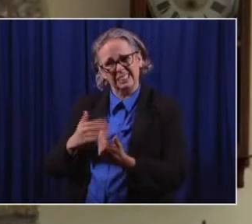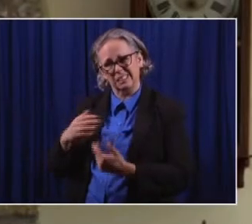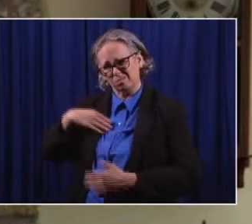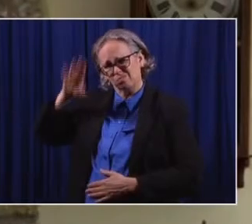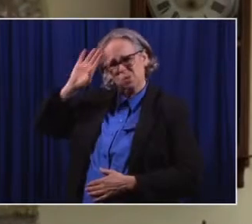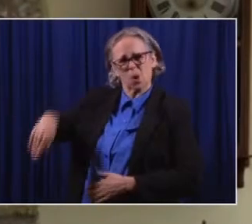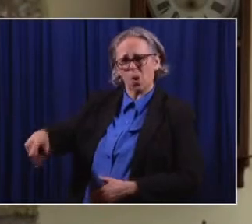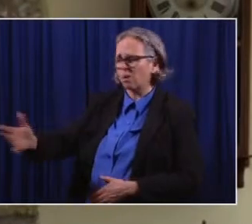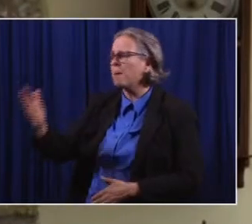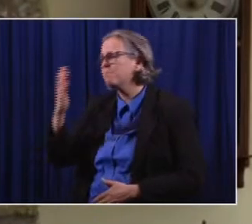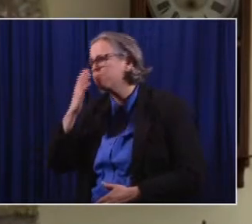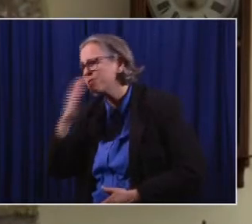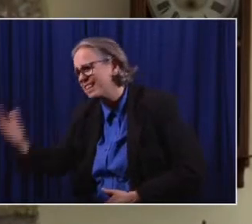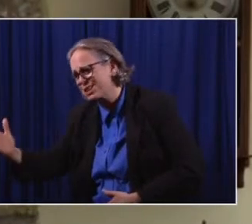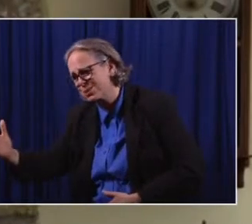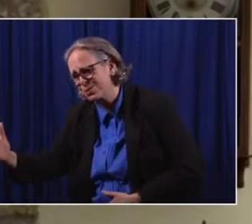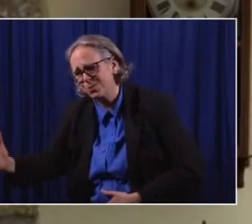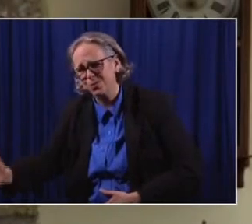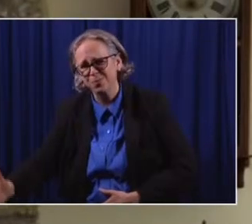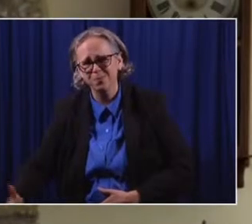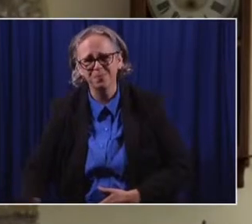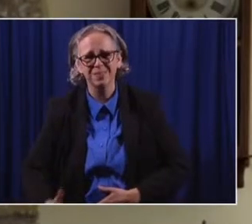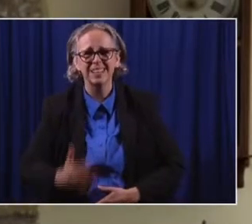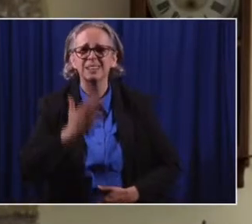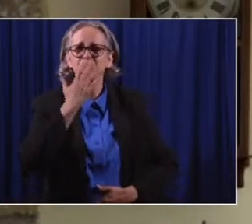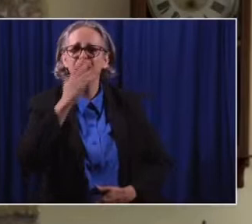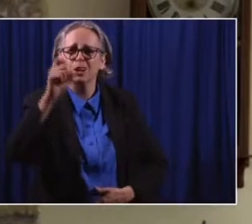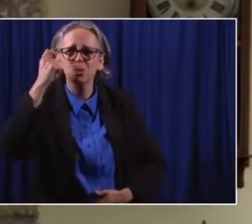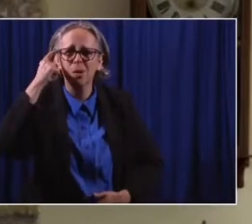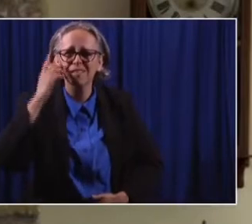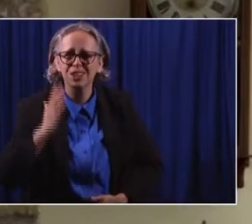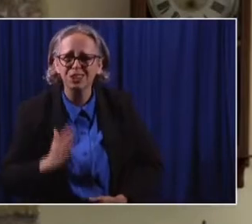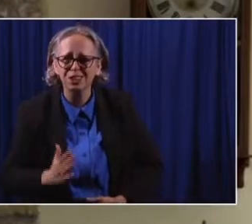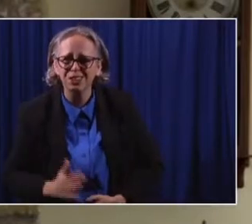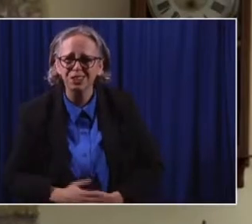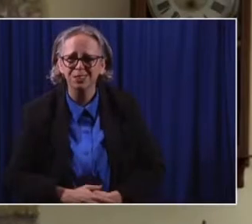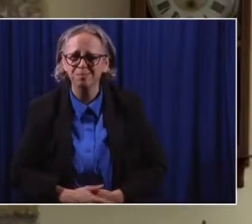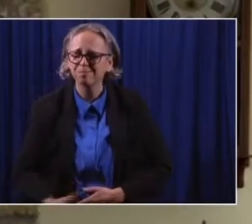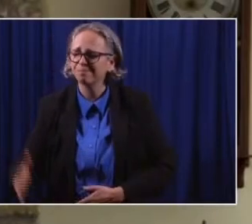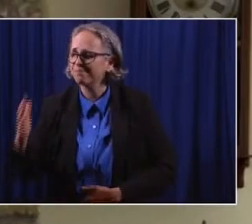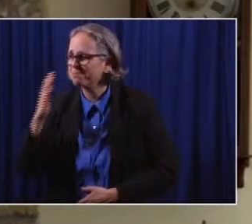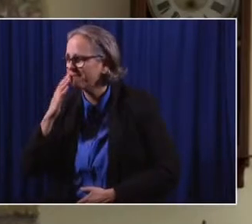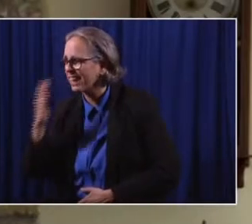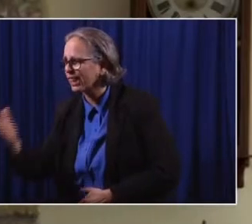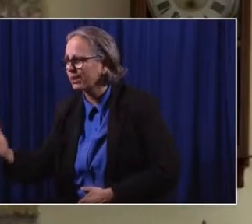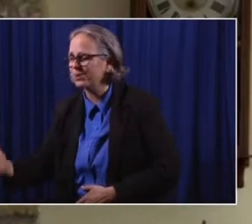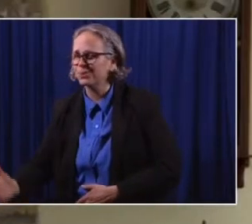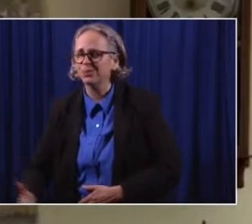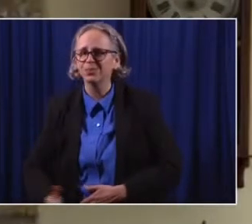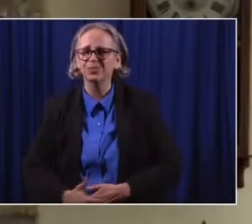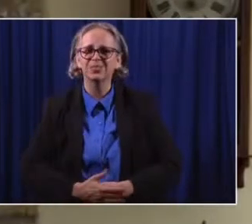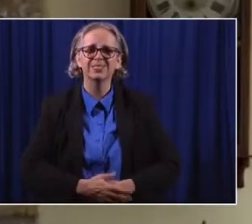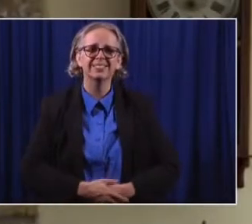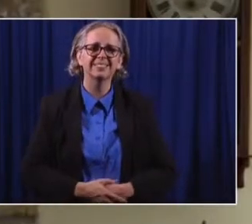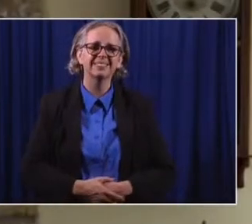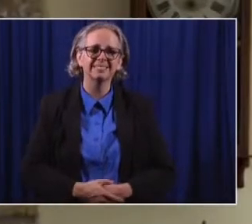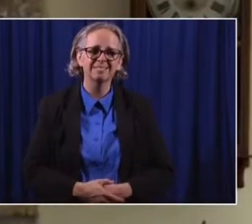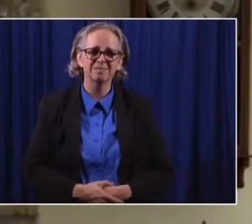doing it. Good luck. Thank you, Governor. Thank you. Appreciate it. Lieutenant Governor